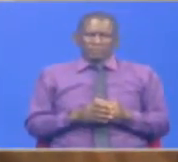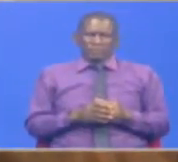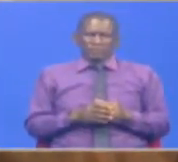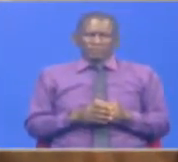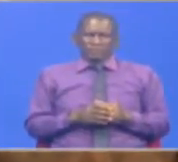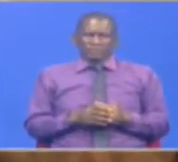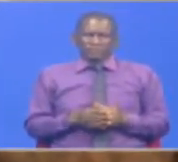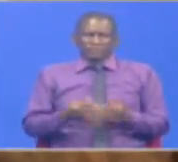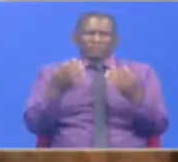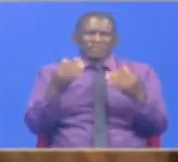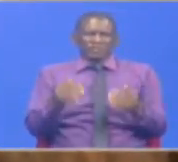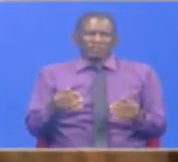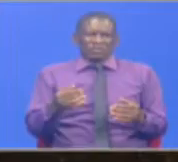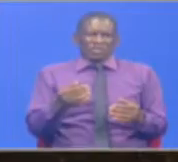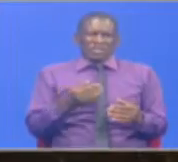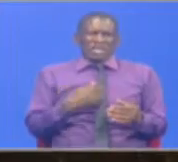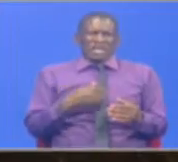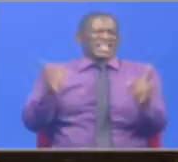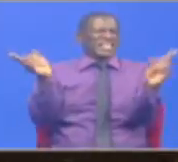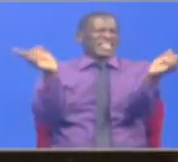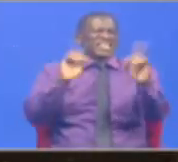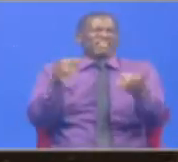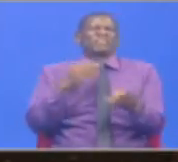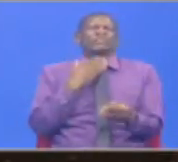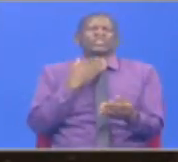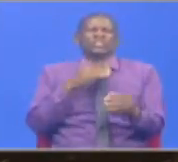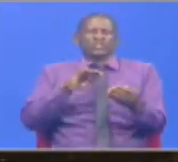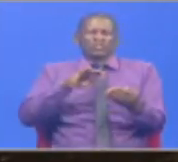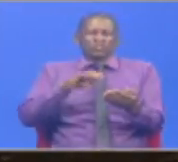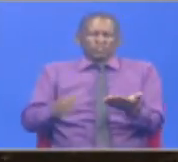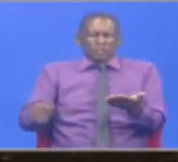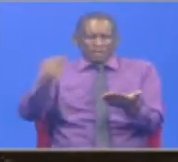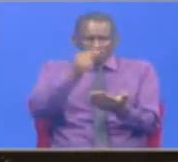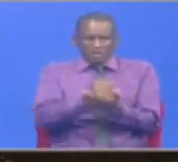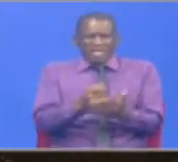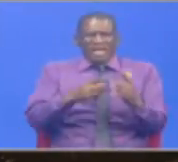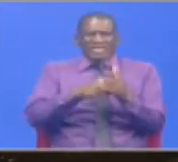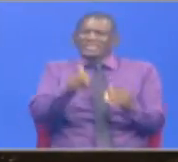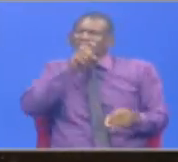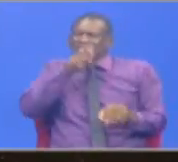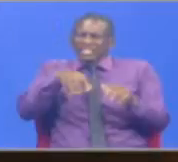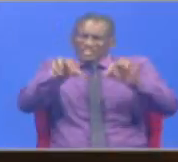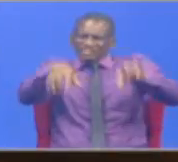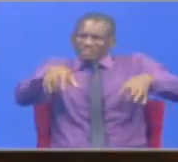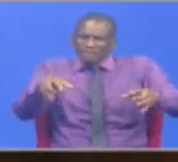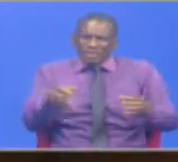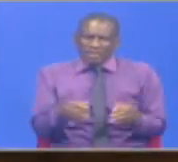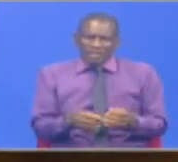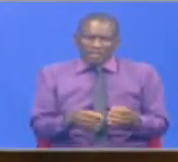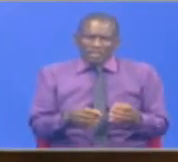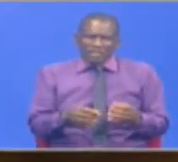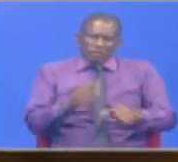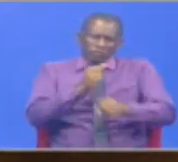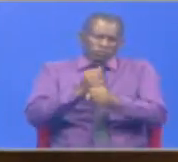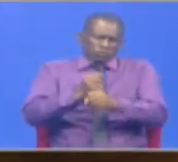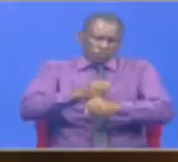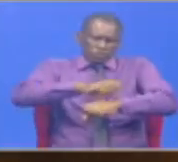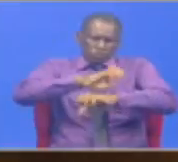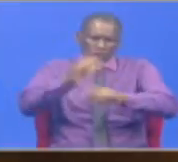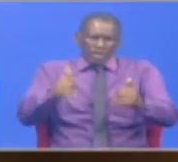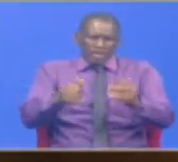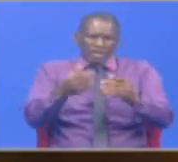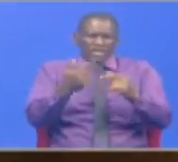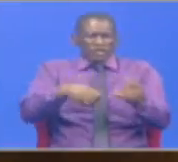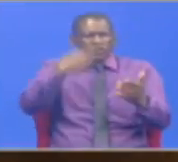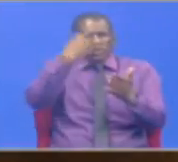I had never wanted to be employed. I started chicken farming. It was doing good, but now the cost